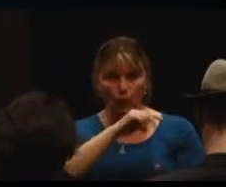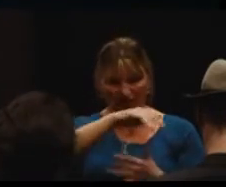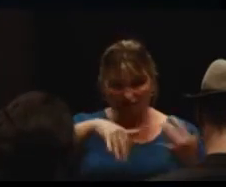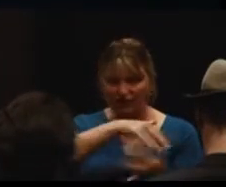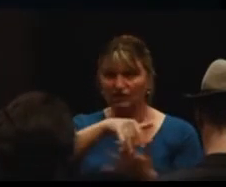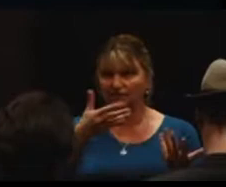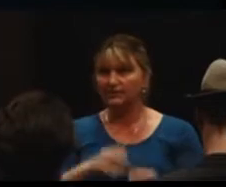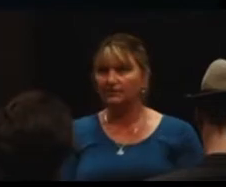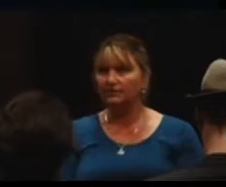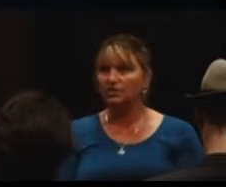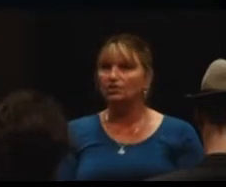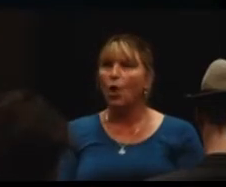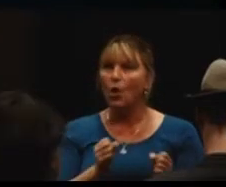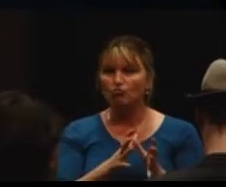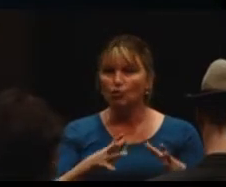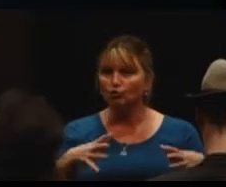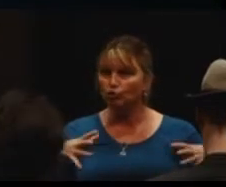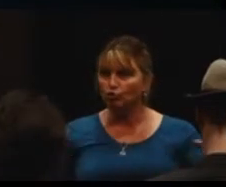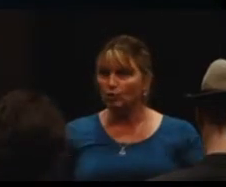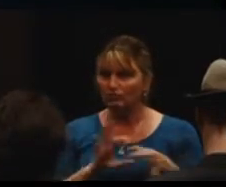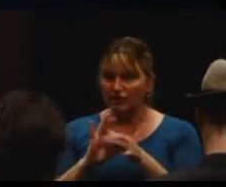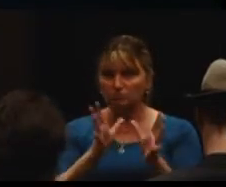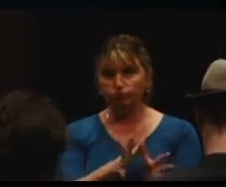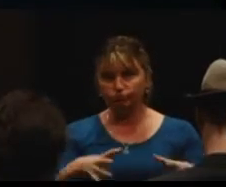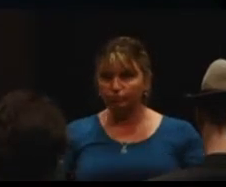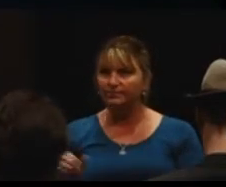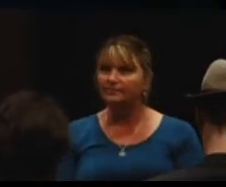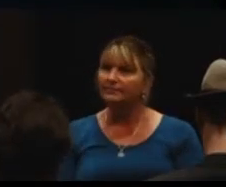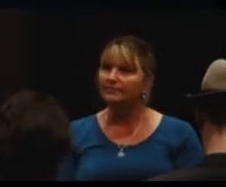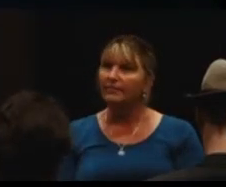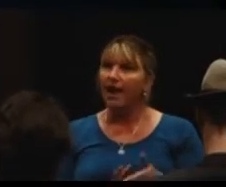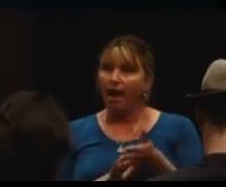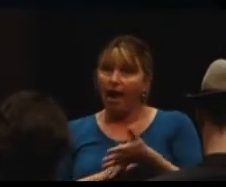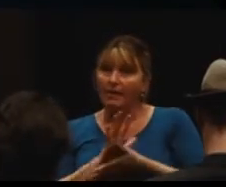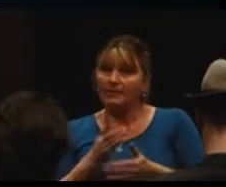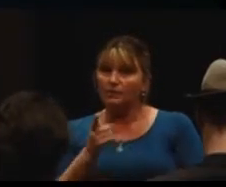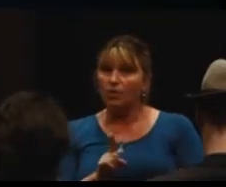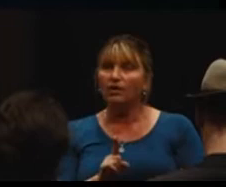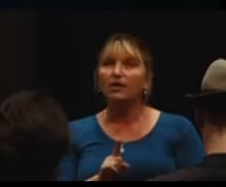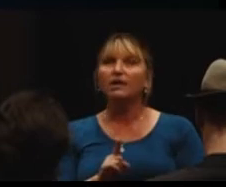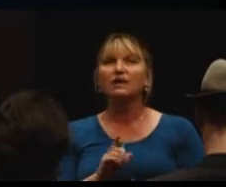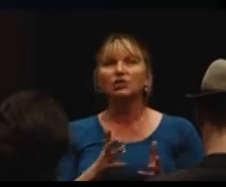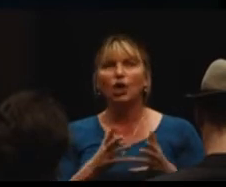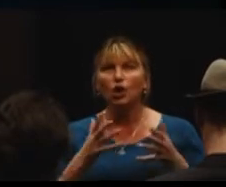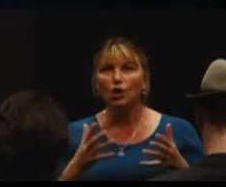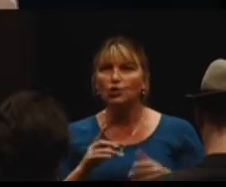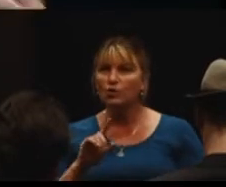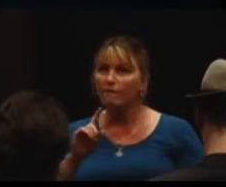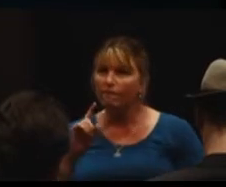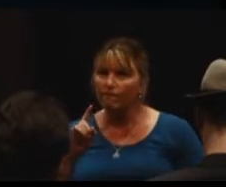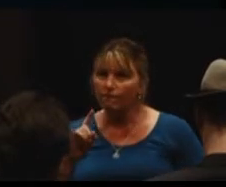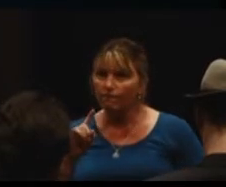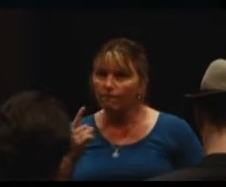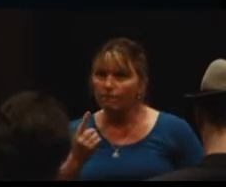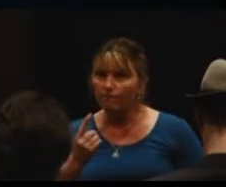So there's a kind of exponential relationship. And what that means is that there's huge first, internet profits, huge